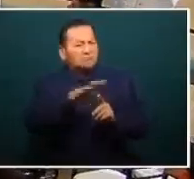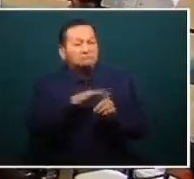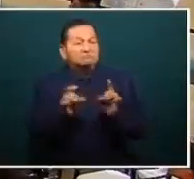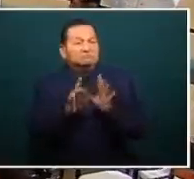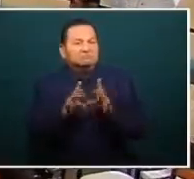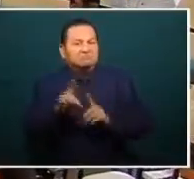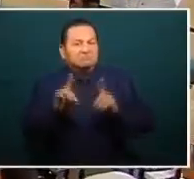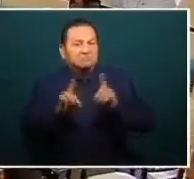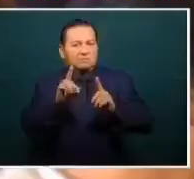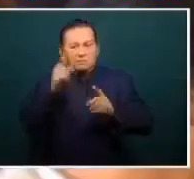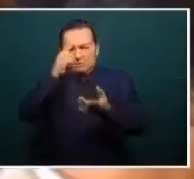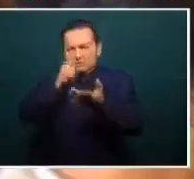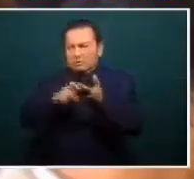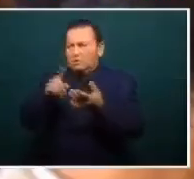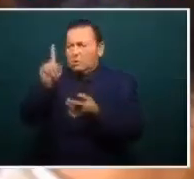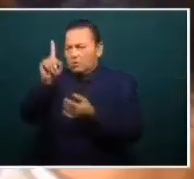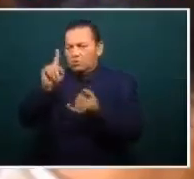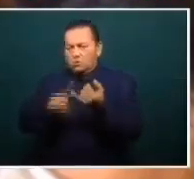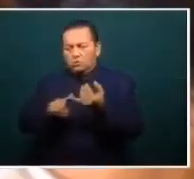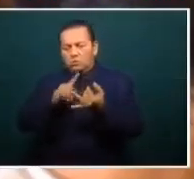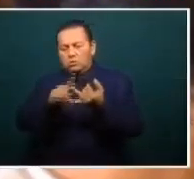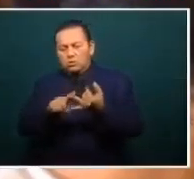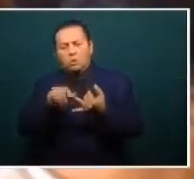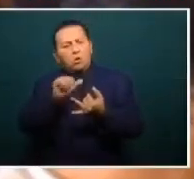our country?